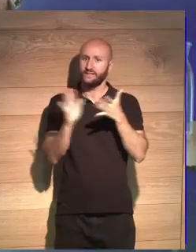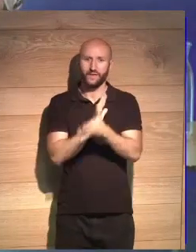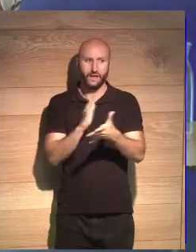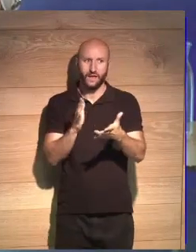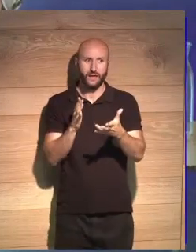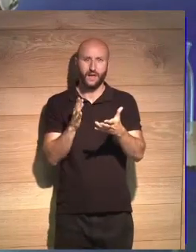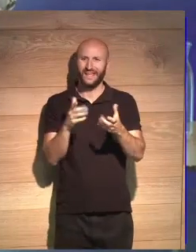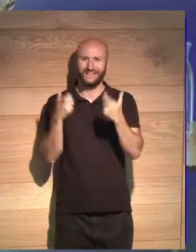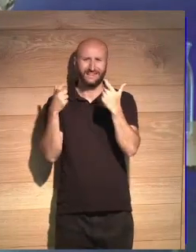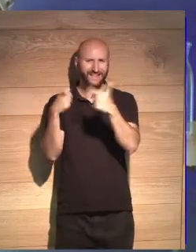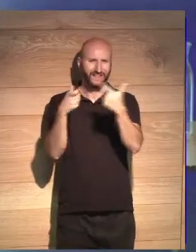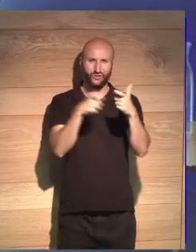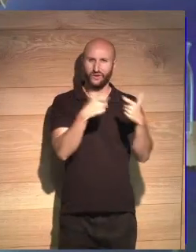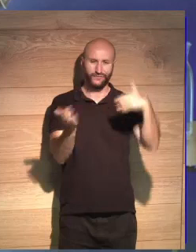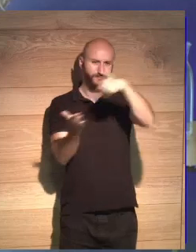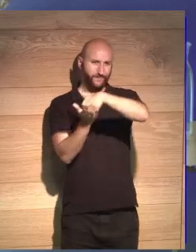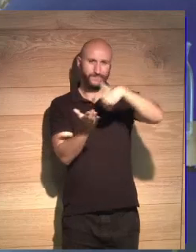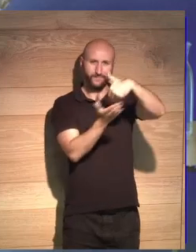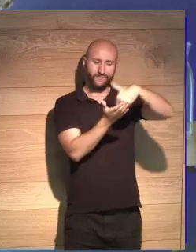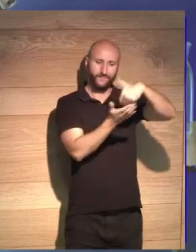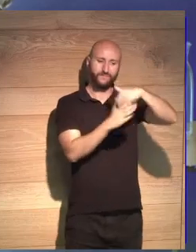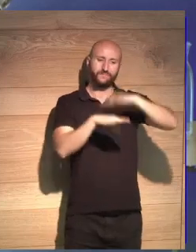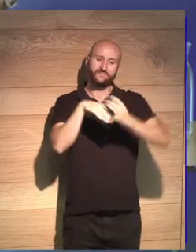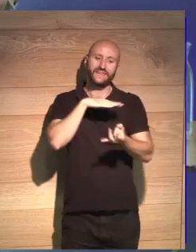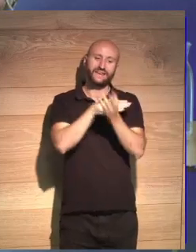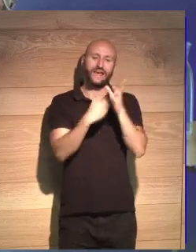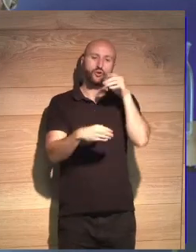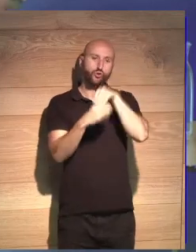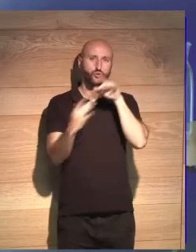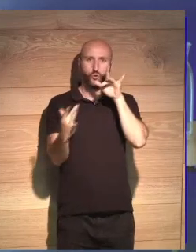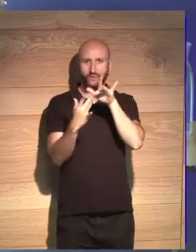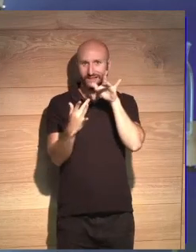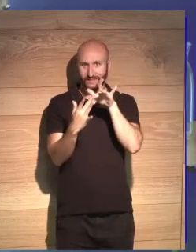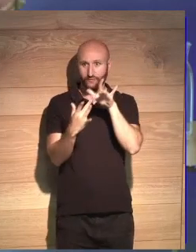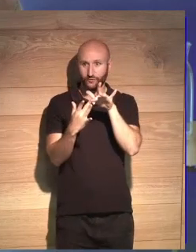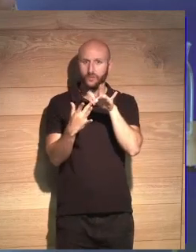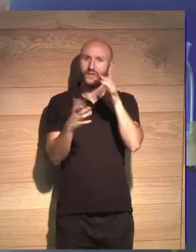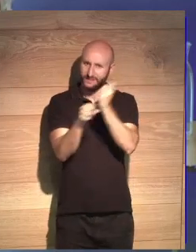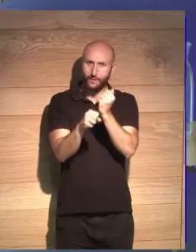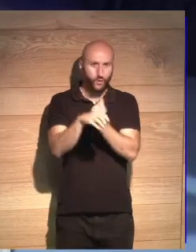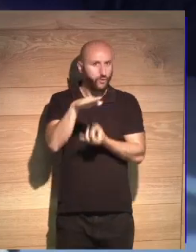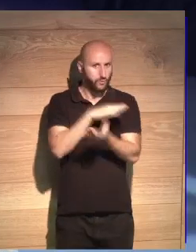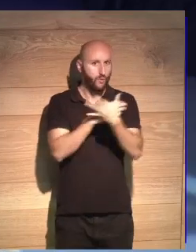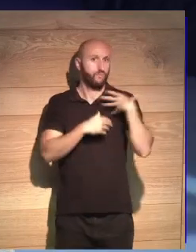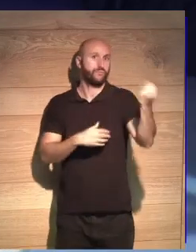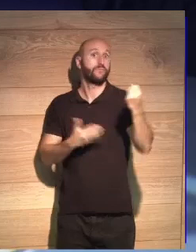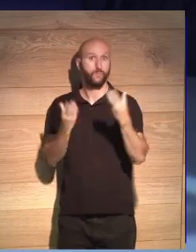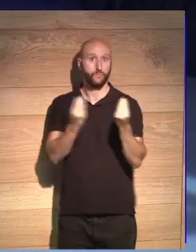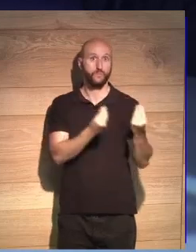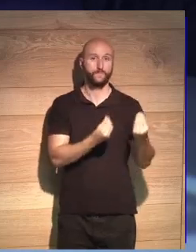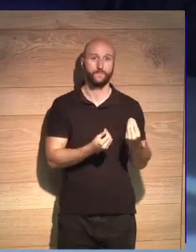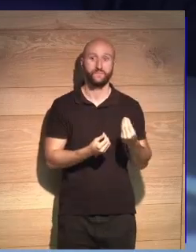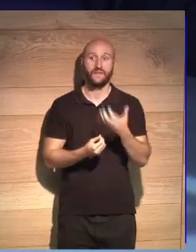health industry. So there are lots of demand from many industries for interactive content. So there are many opportunities. Of course, if you